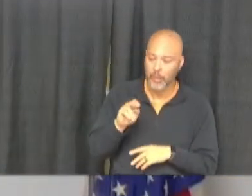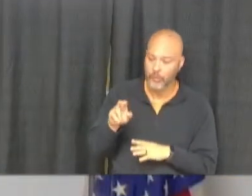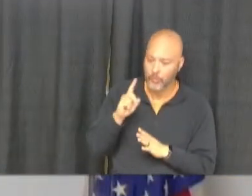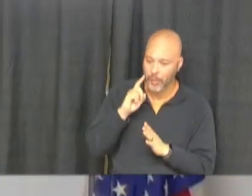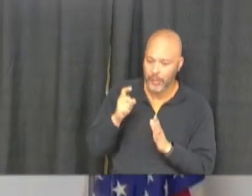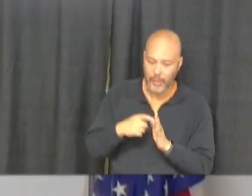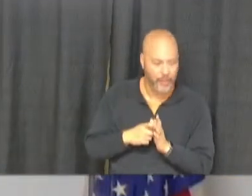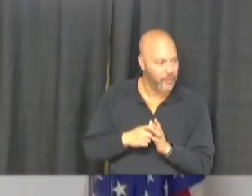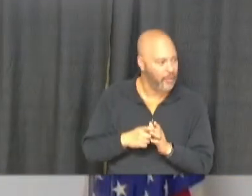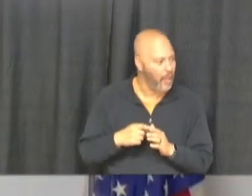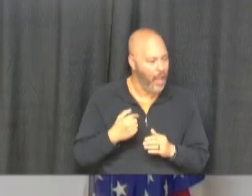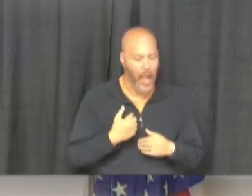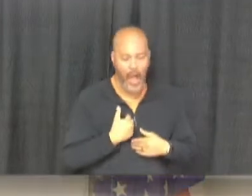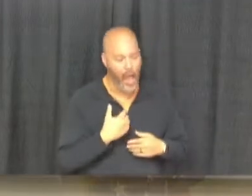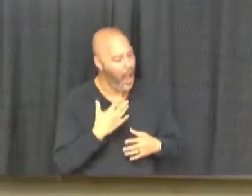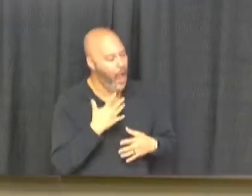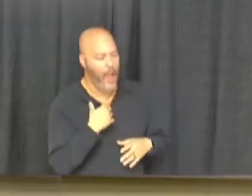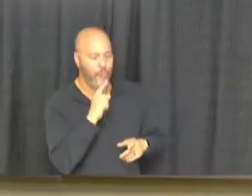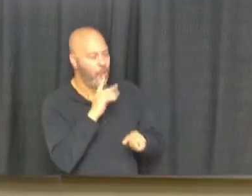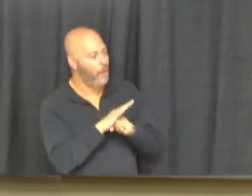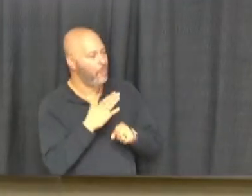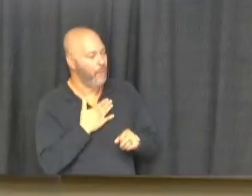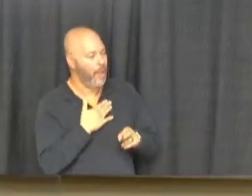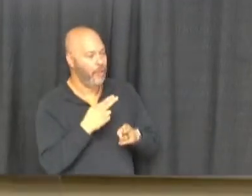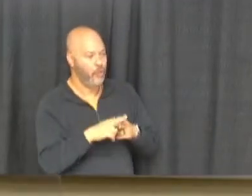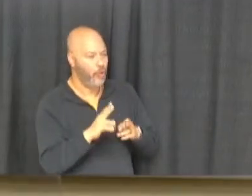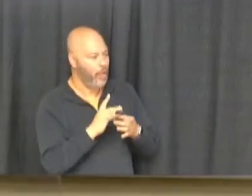recognized. I swear mine's short too.